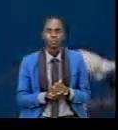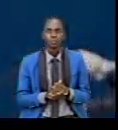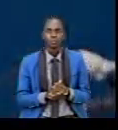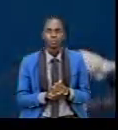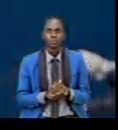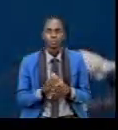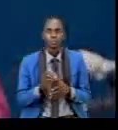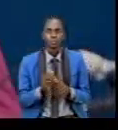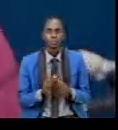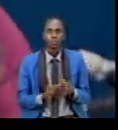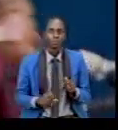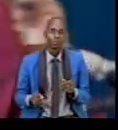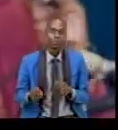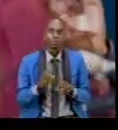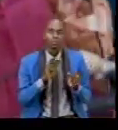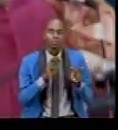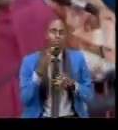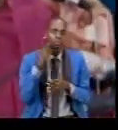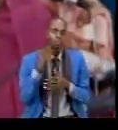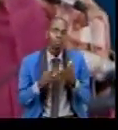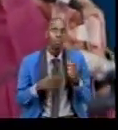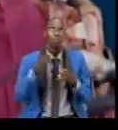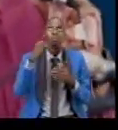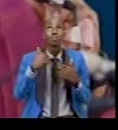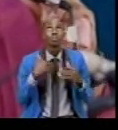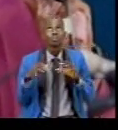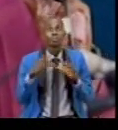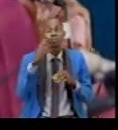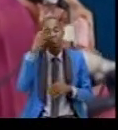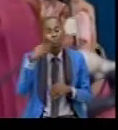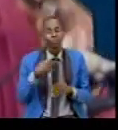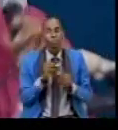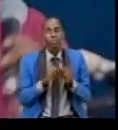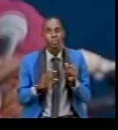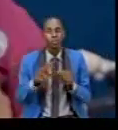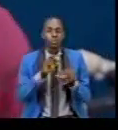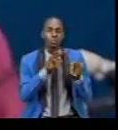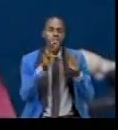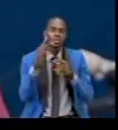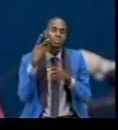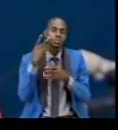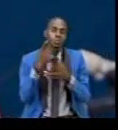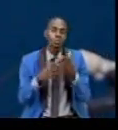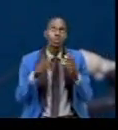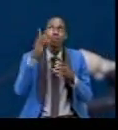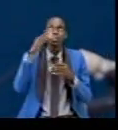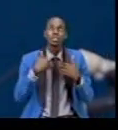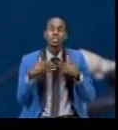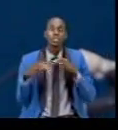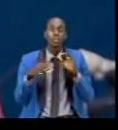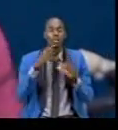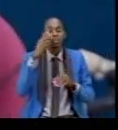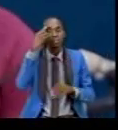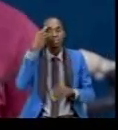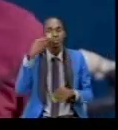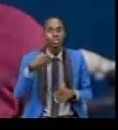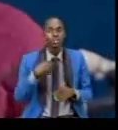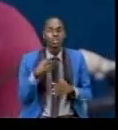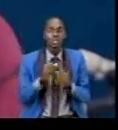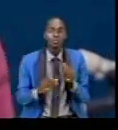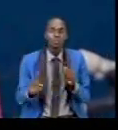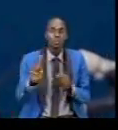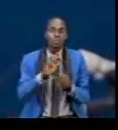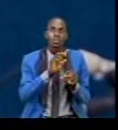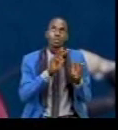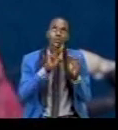Everybody look and see what God has done for me. Everybody look and see what the Lord has done.